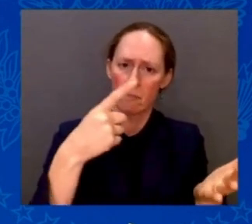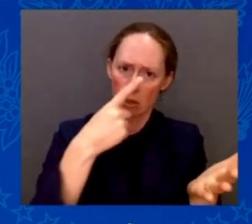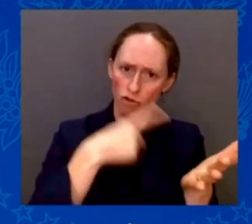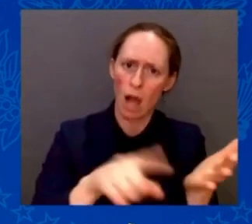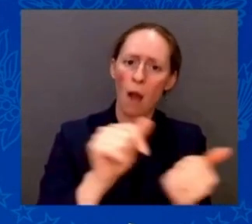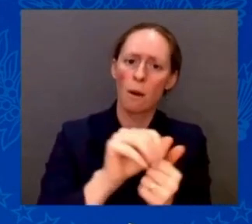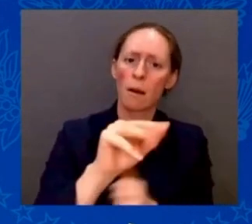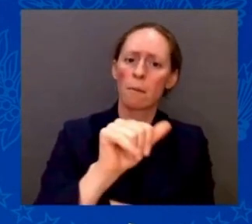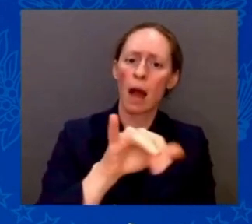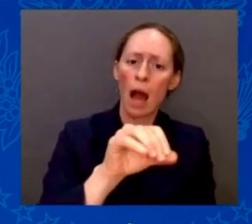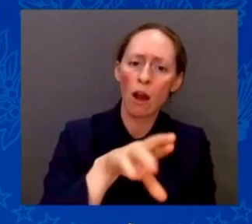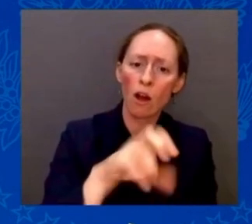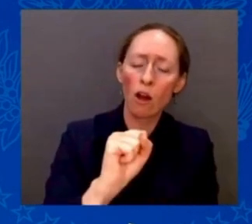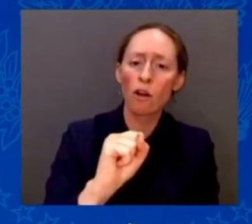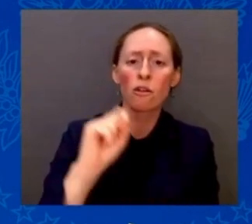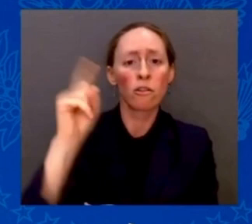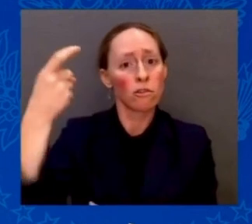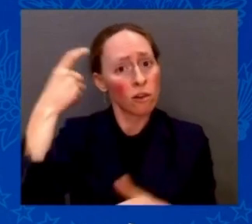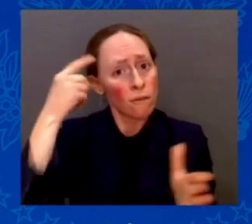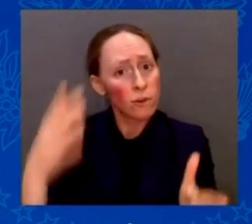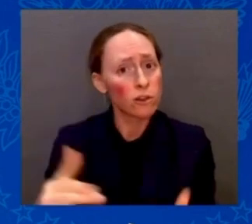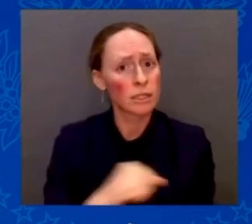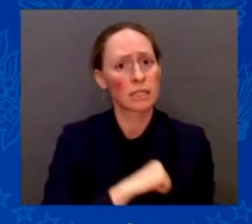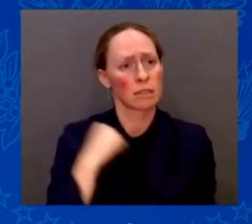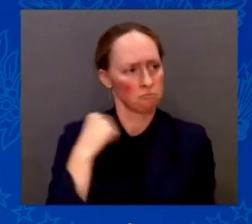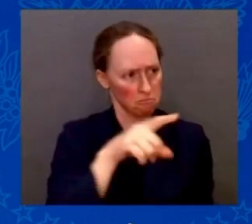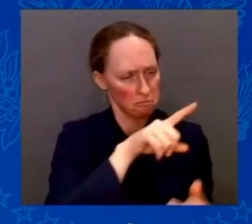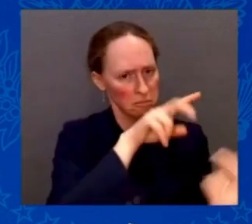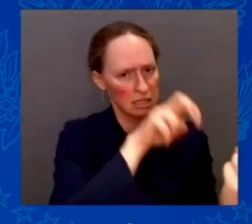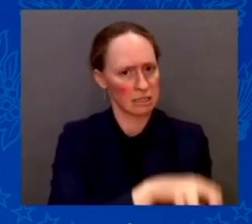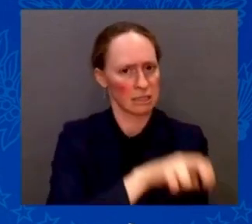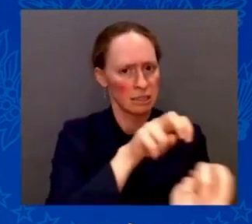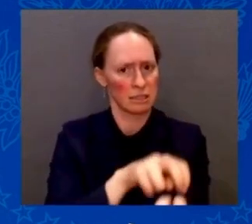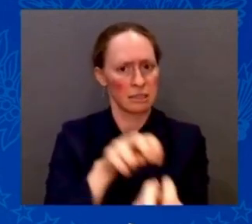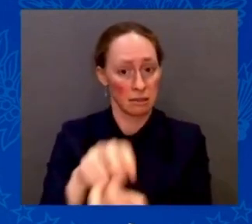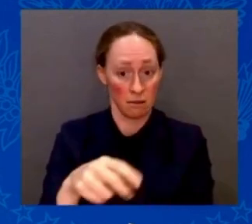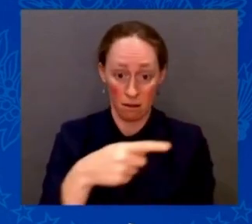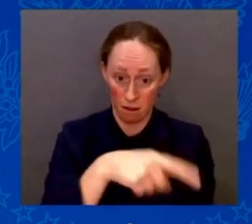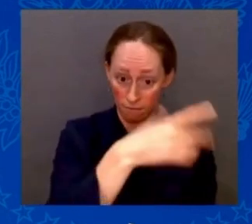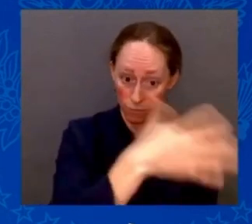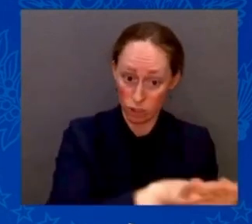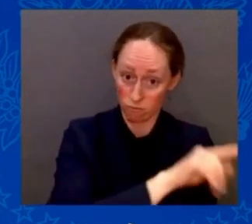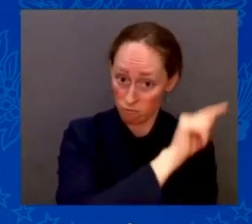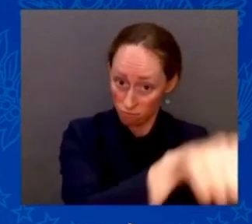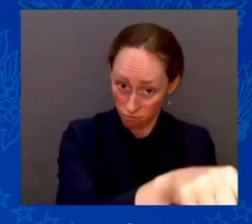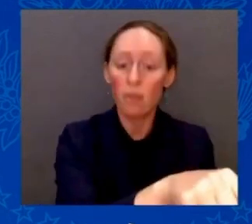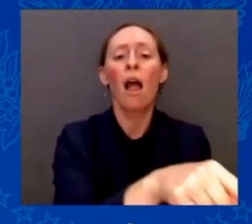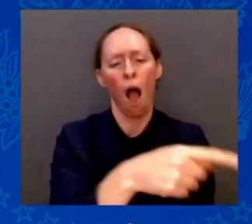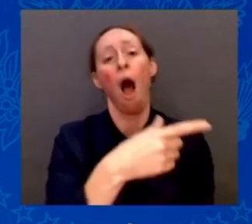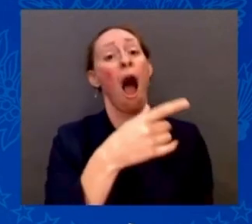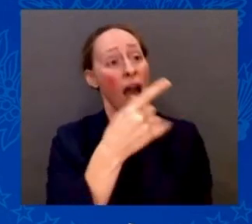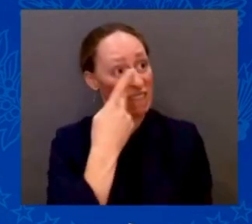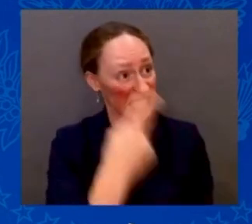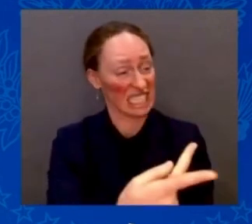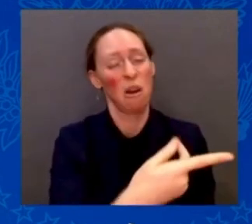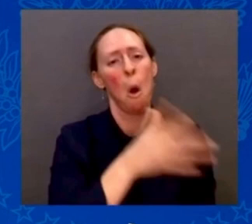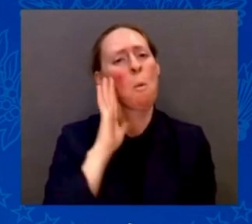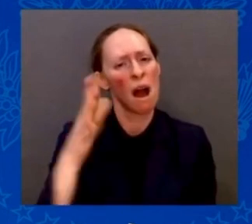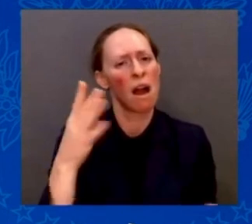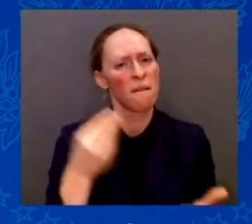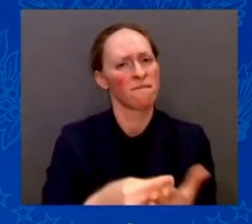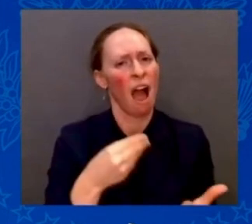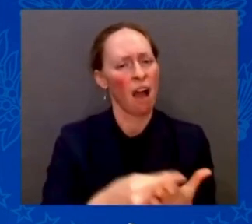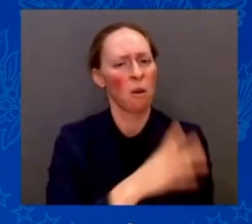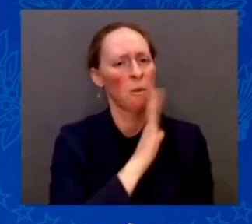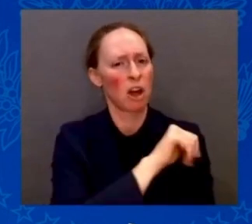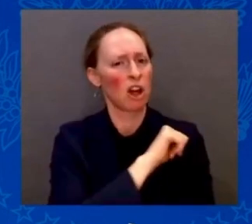out and see it, then I'm sure they'll provide the money. Thank you all very much. Any concerns about your friend, Mr. McConnell's health? Thank you, everybody. By the